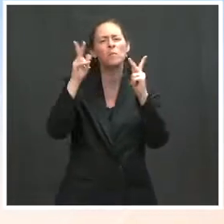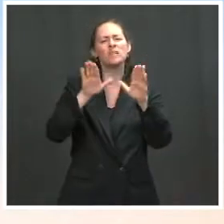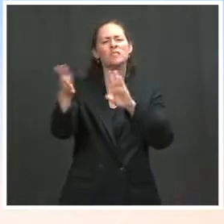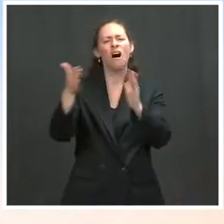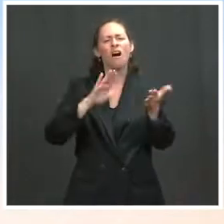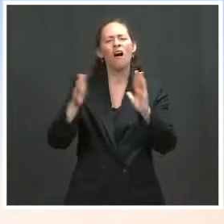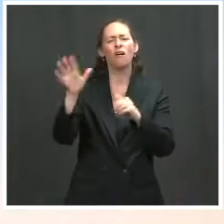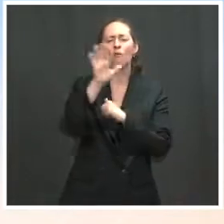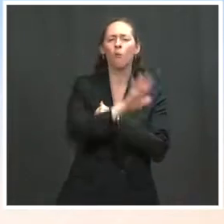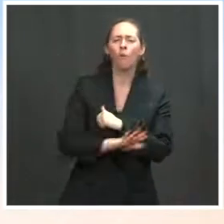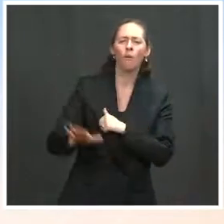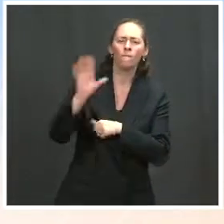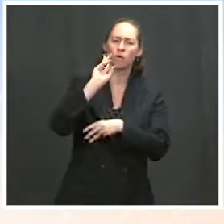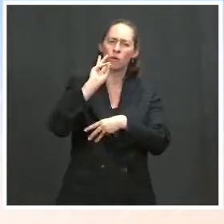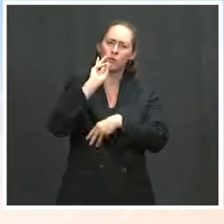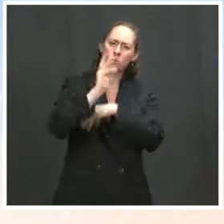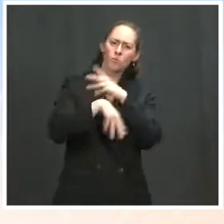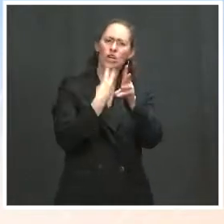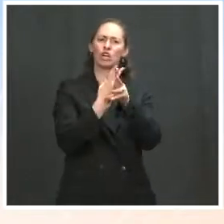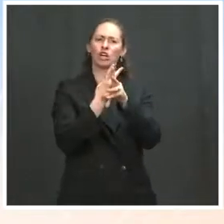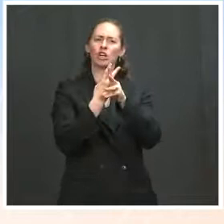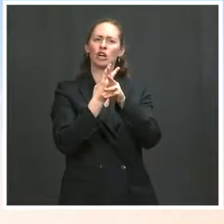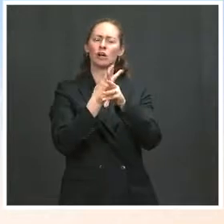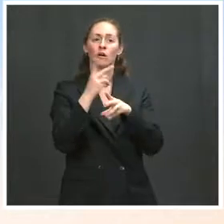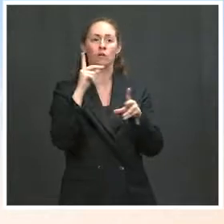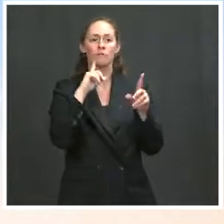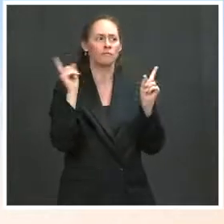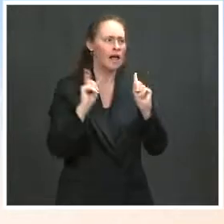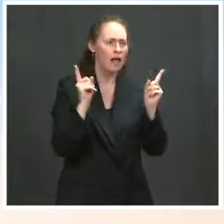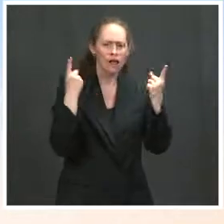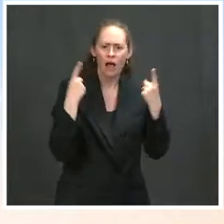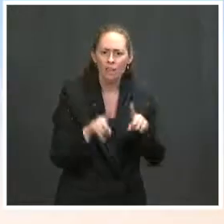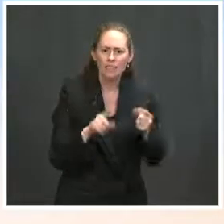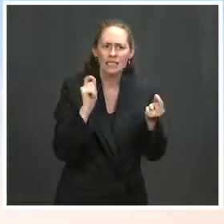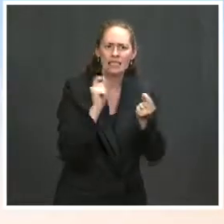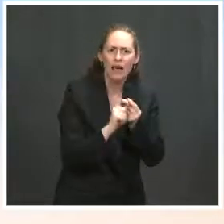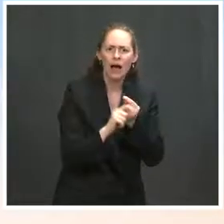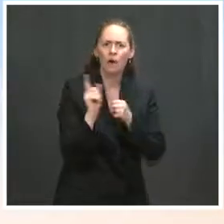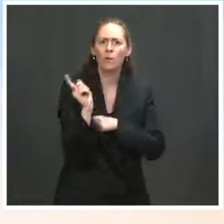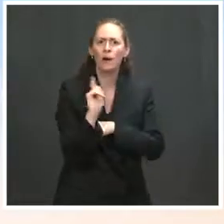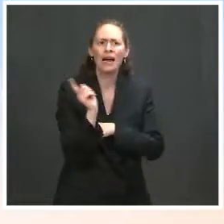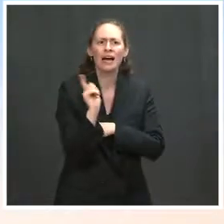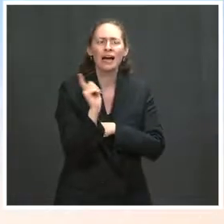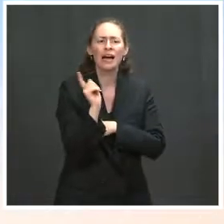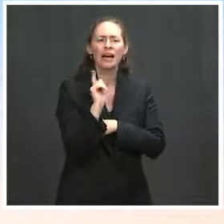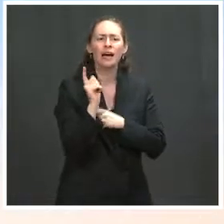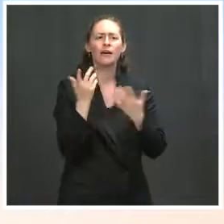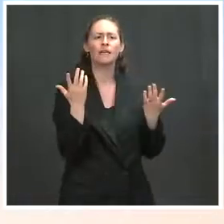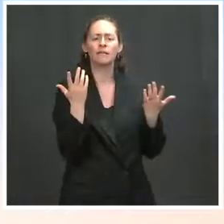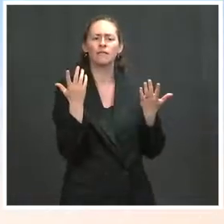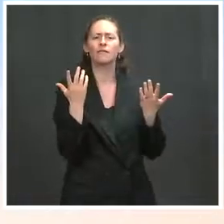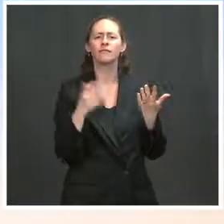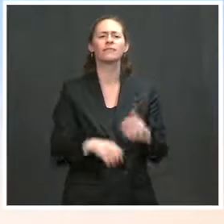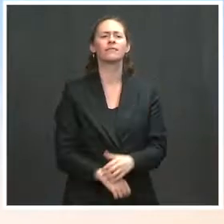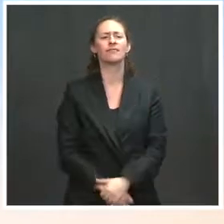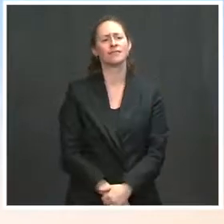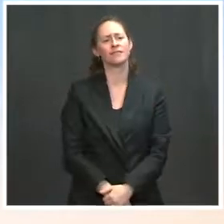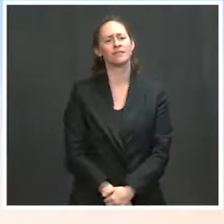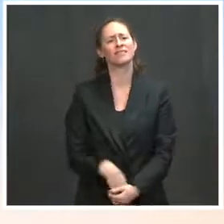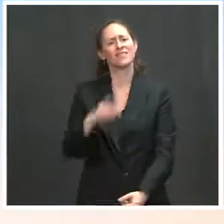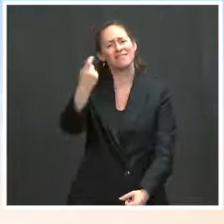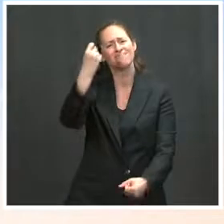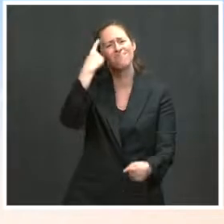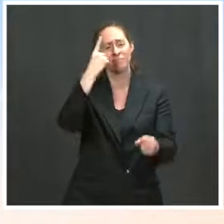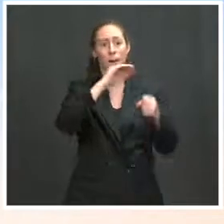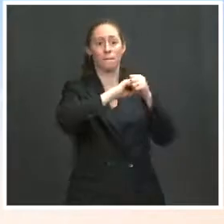the bottom of just where the pandemic originated, not just for the purposes of understanding this pandemic, but the pandemics to